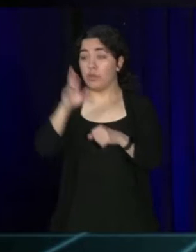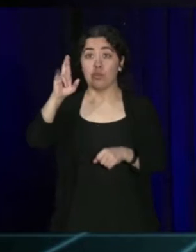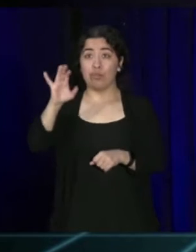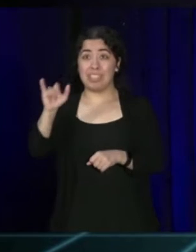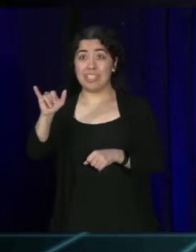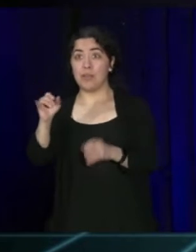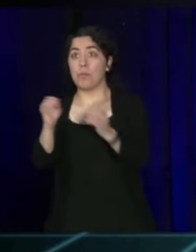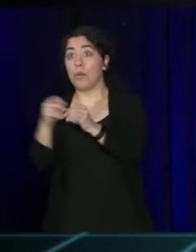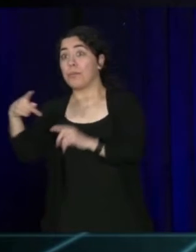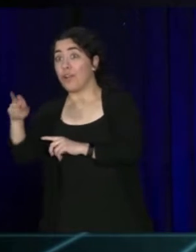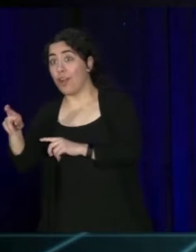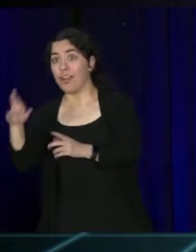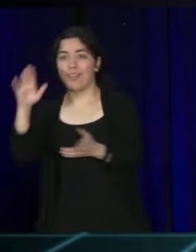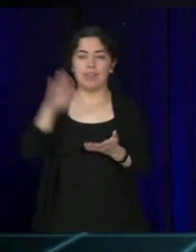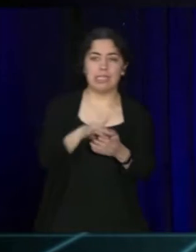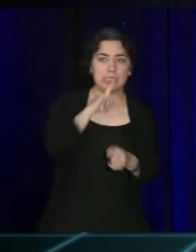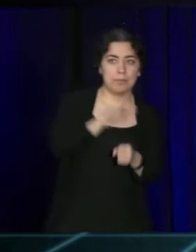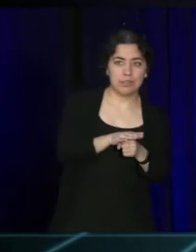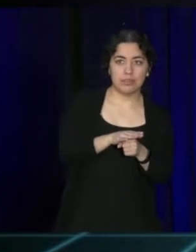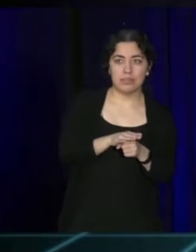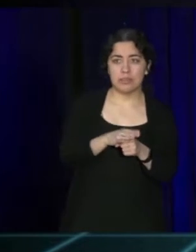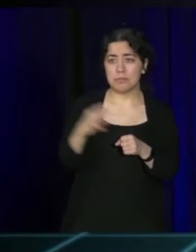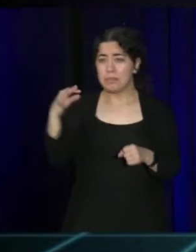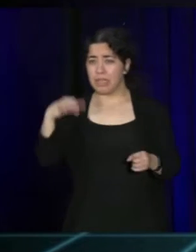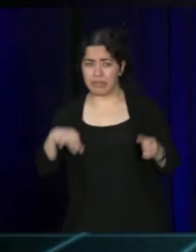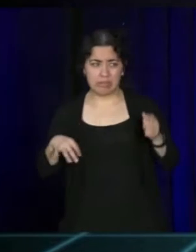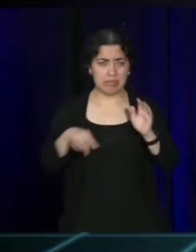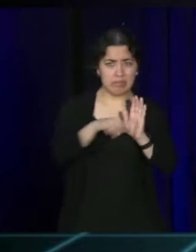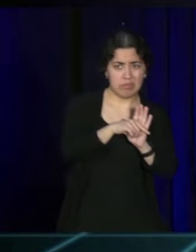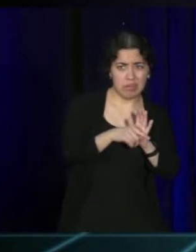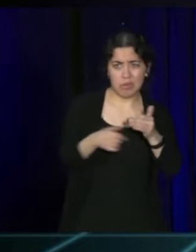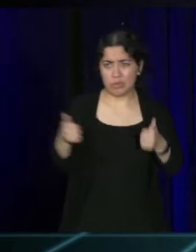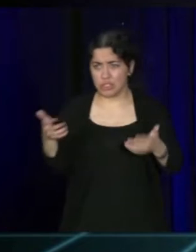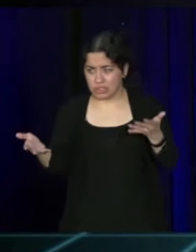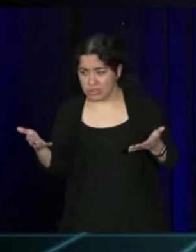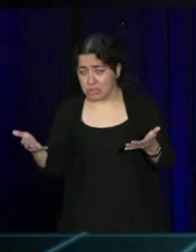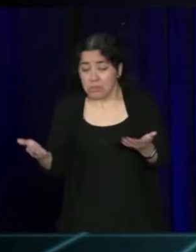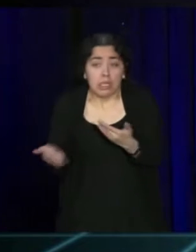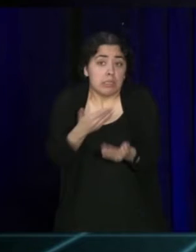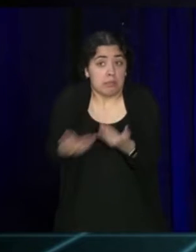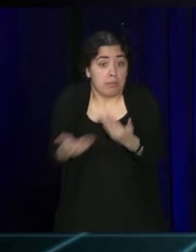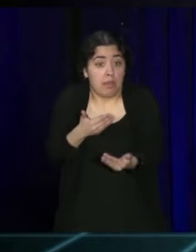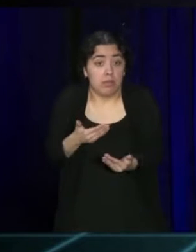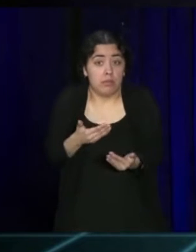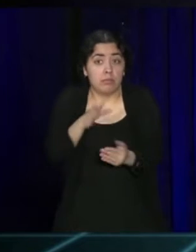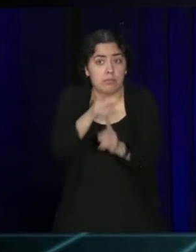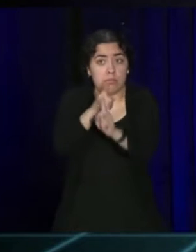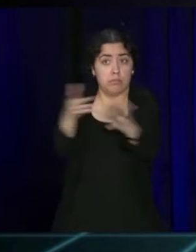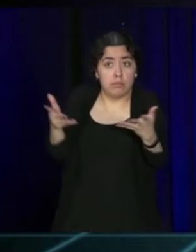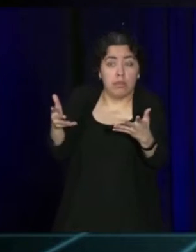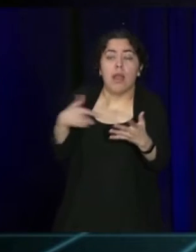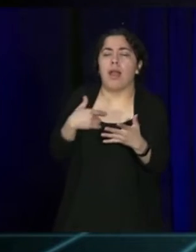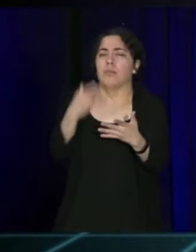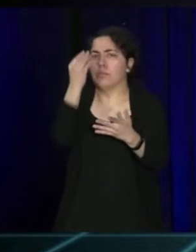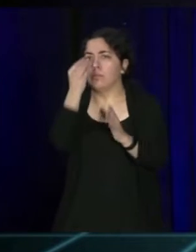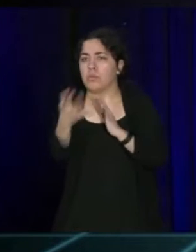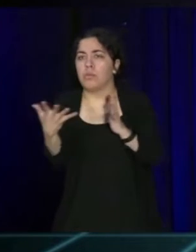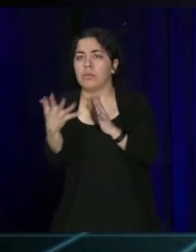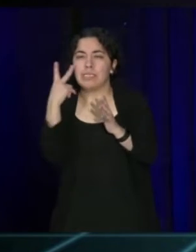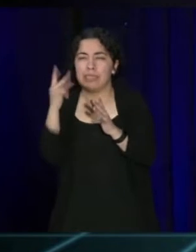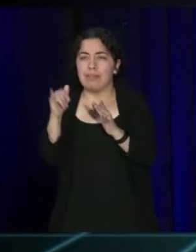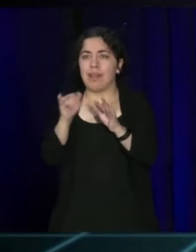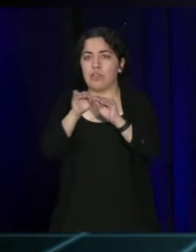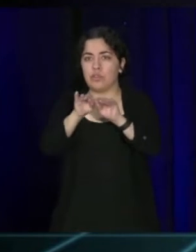Is that good or is that bad? I'll be honest, it really doesn't matter. But what I'm really trying to say is like seeing the distribution of like